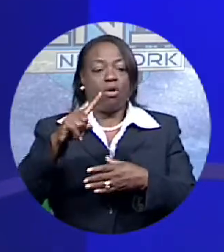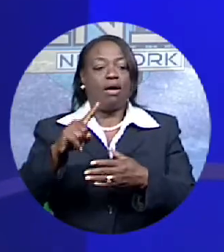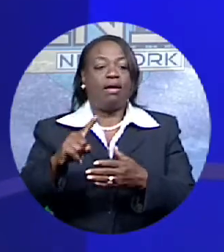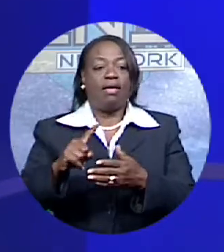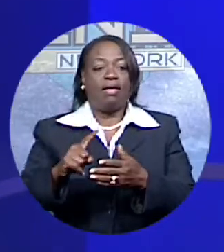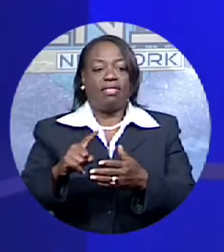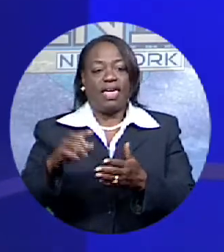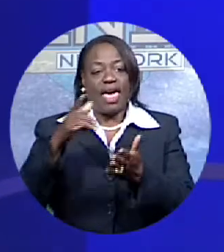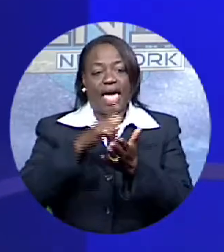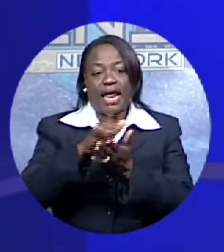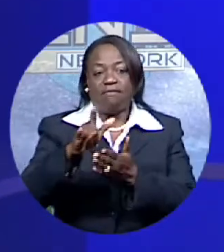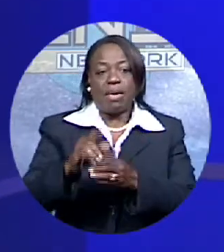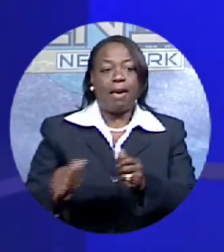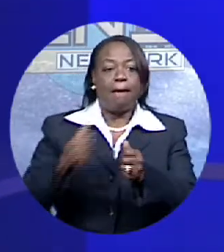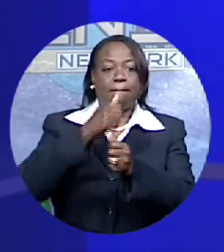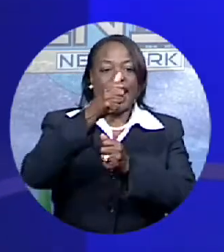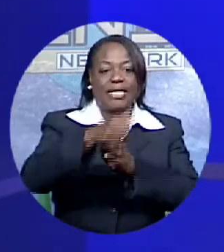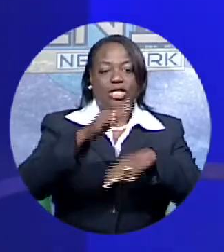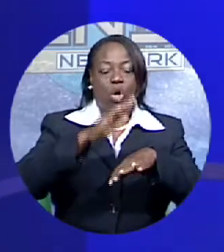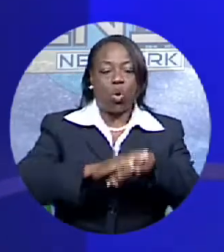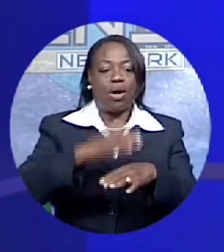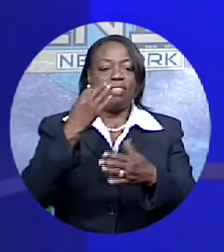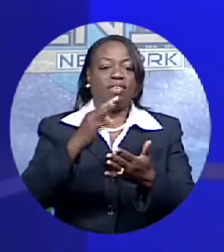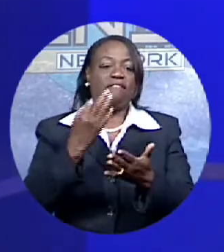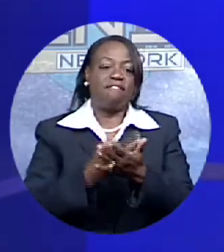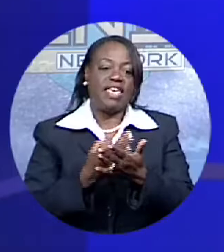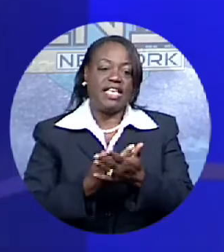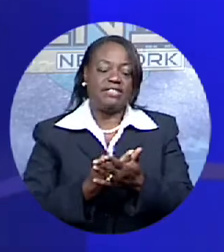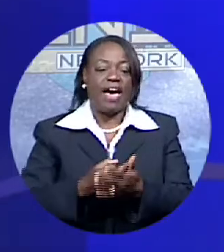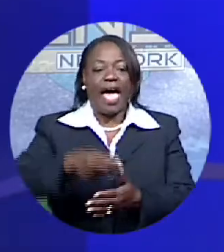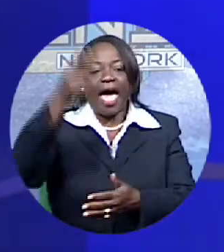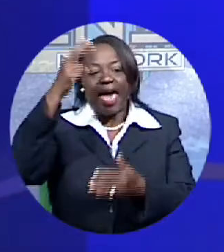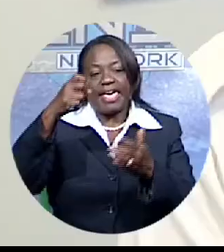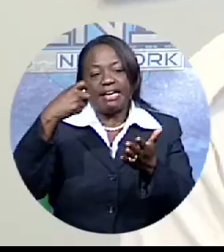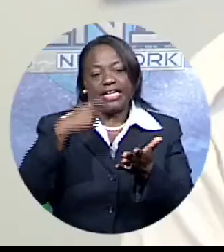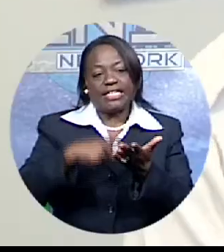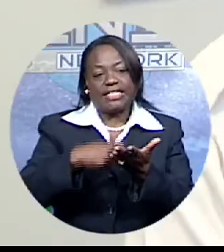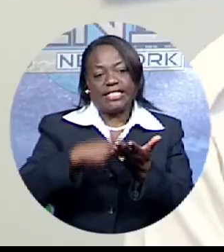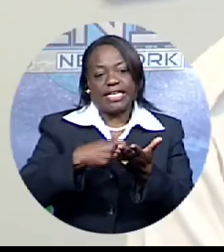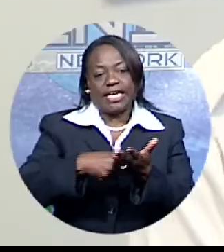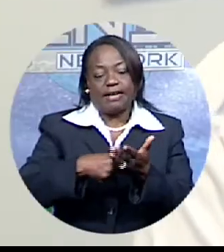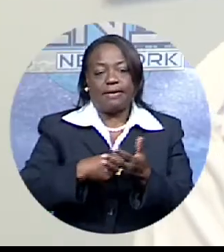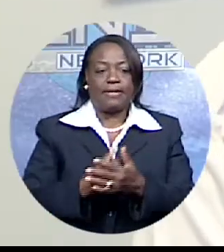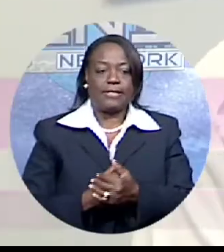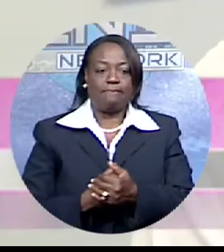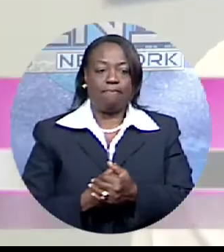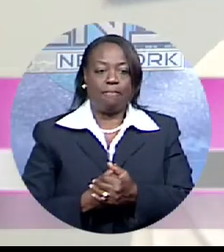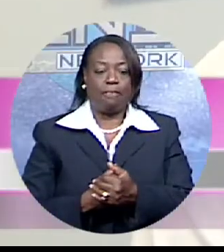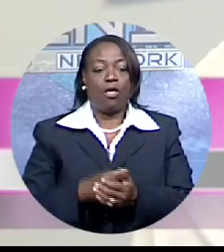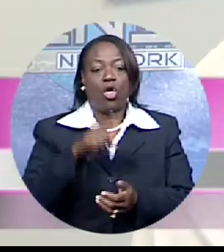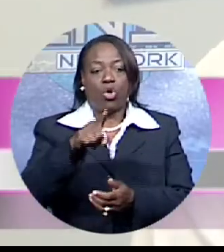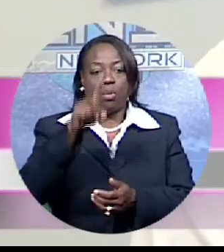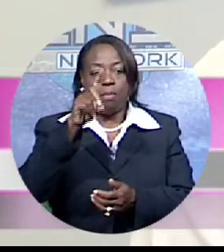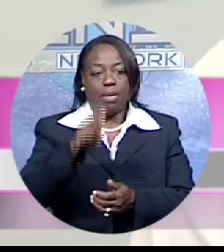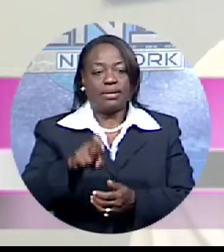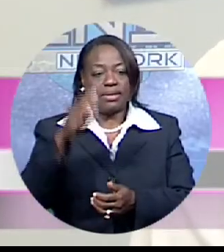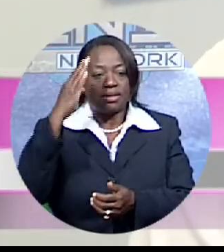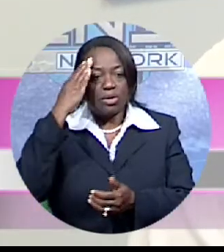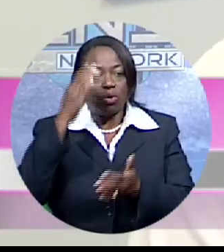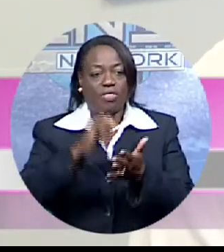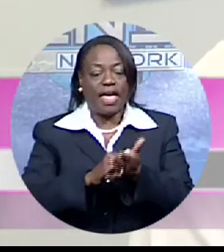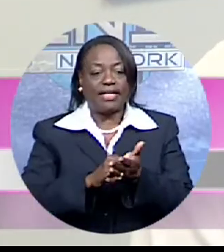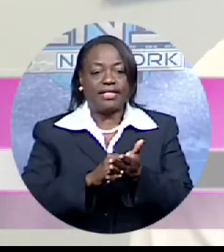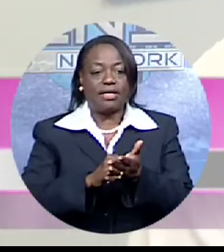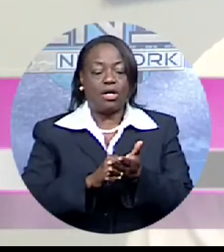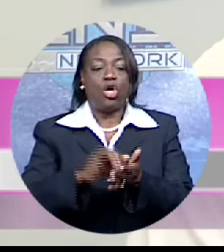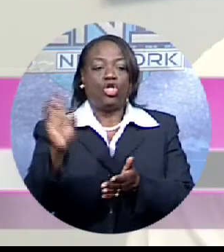and fees on to passengers in the form of higher ticket prices. We have to bear in mind that domestic travel in the Bahamas